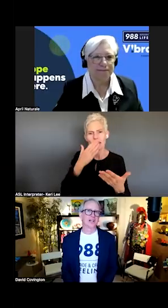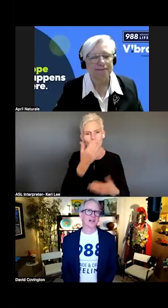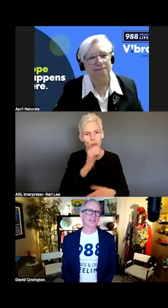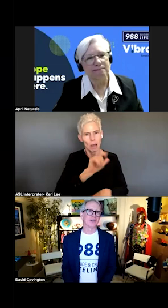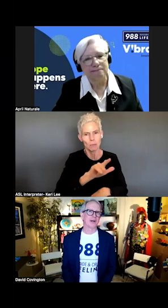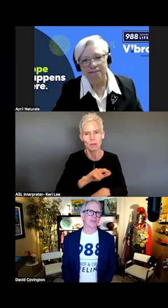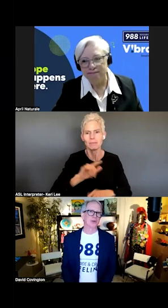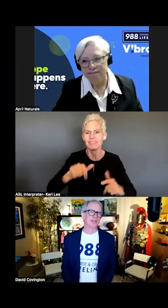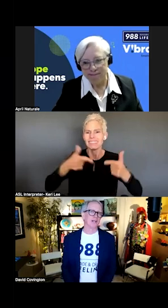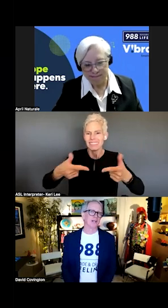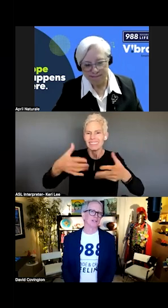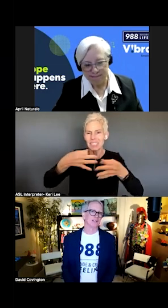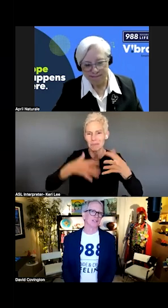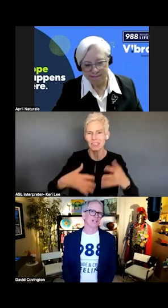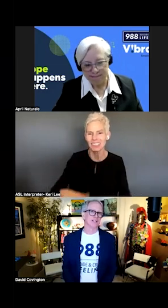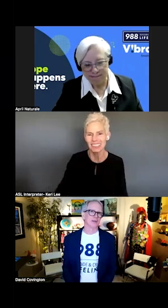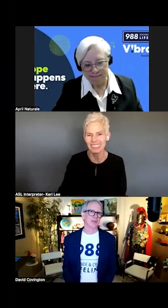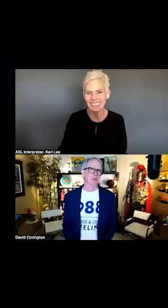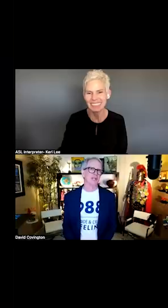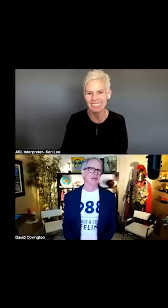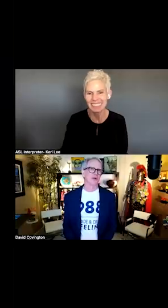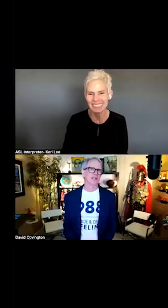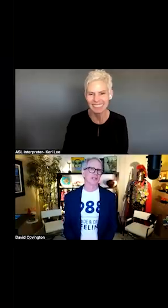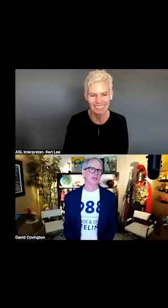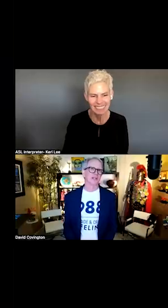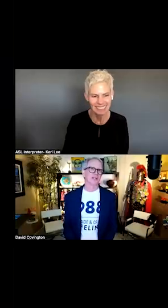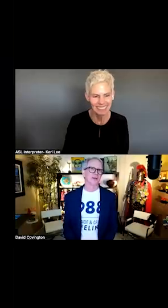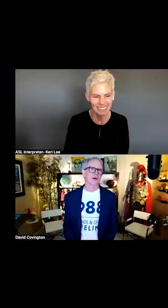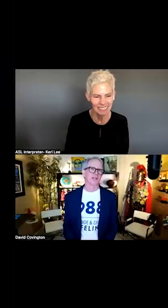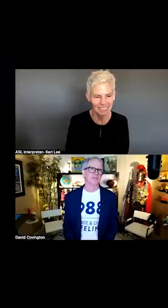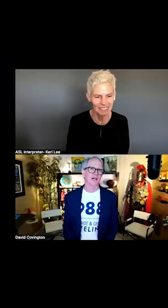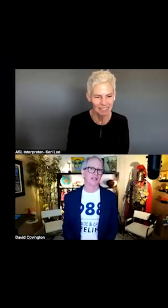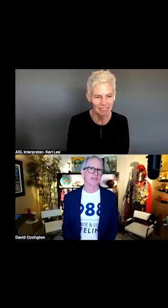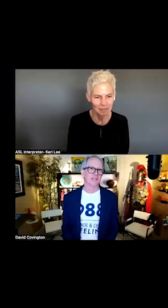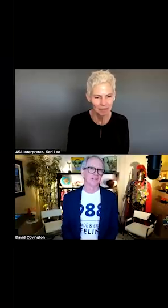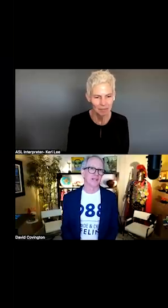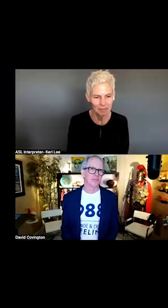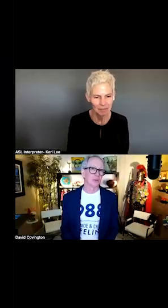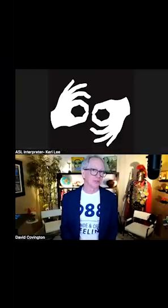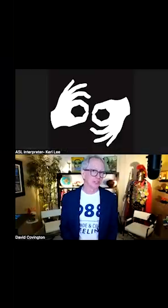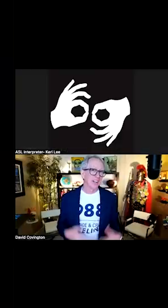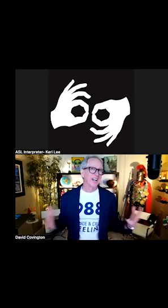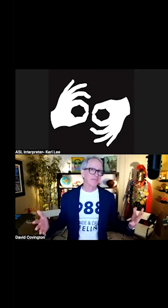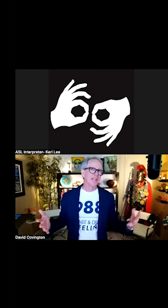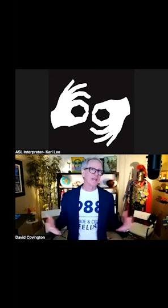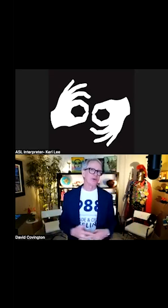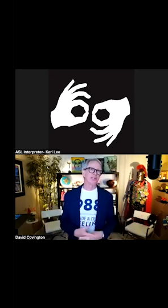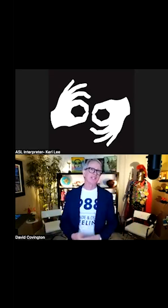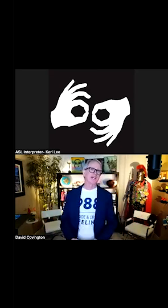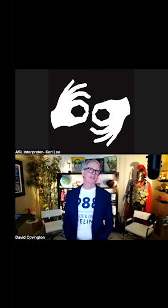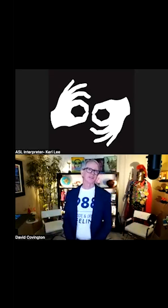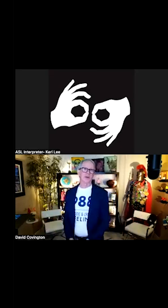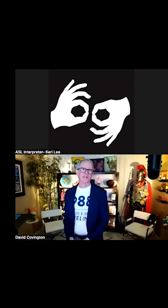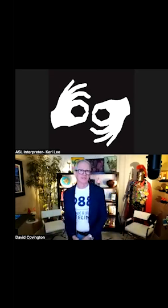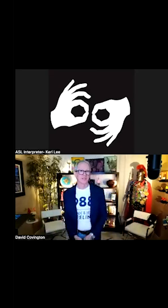thank you, John. Thank you, April. John, you and April began working together in the wake of 9/11. April, you, John, and I began working